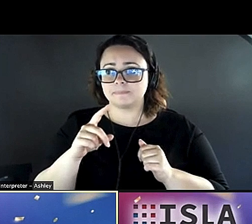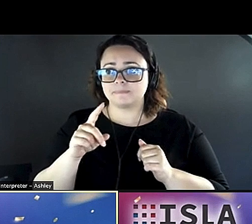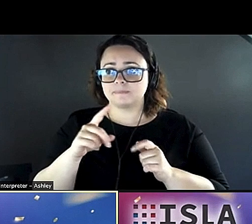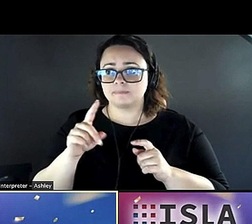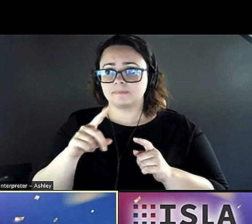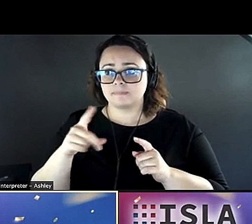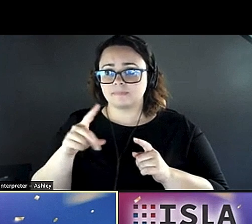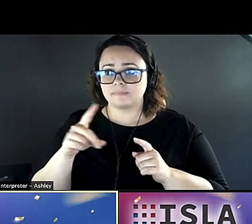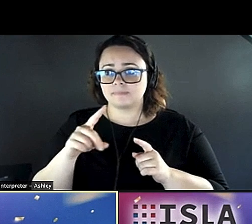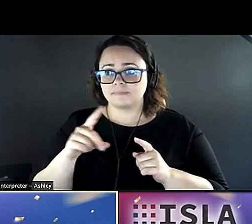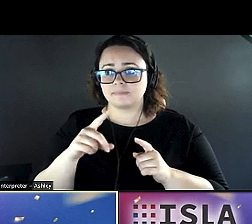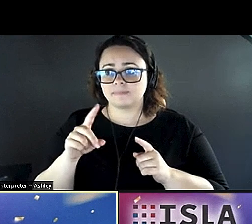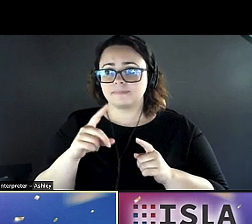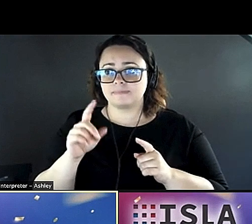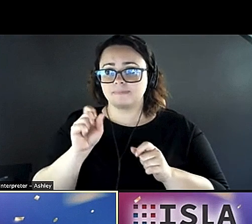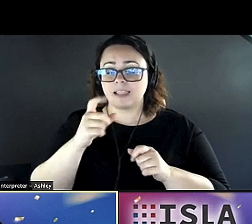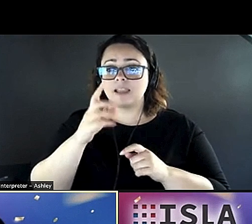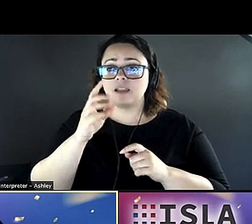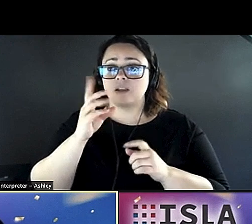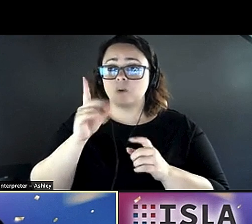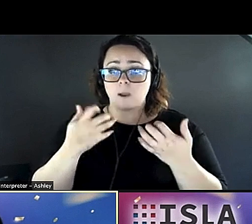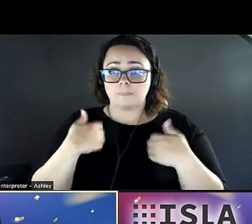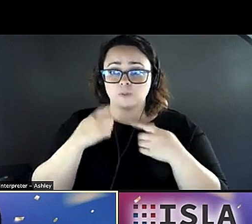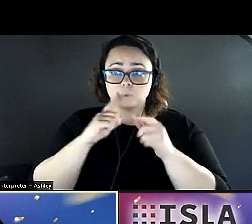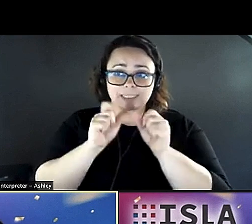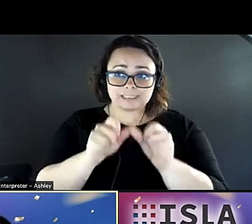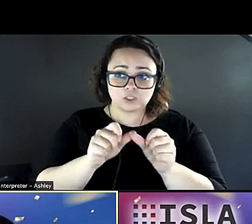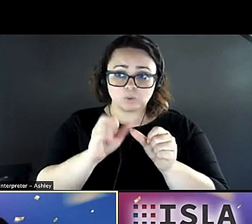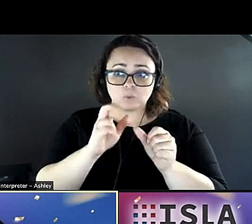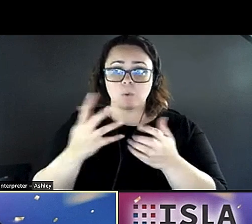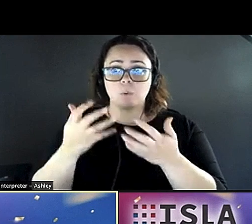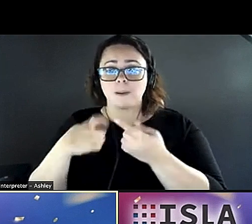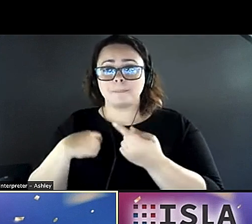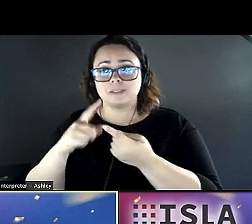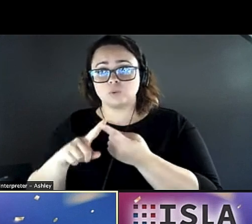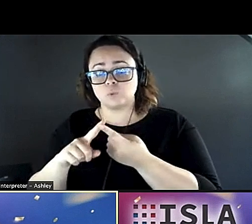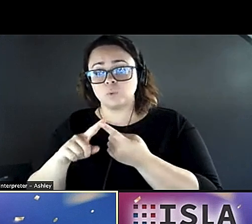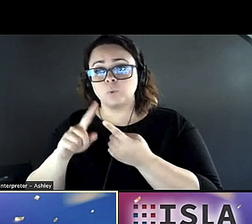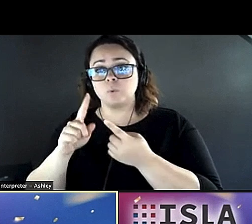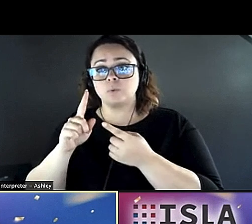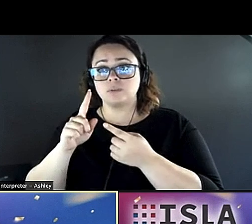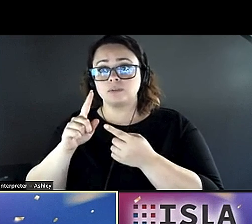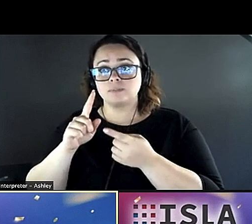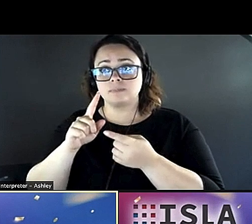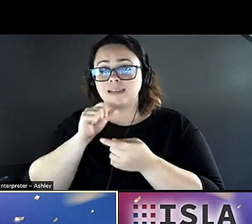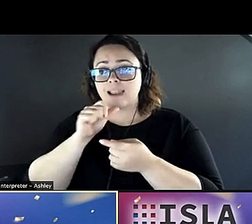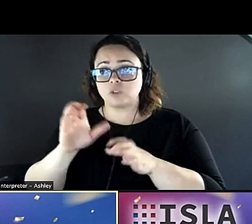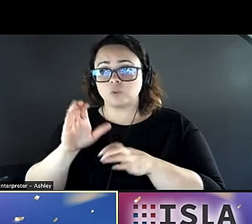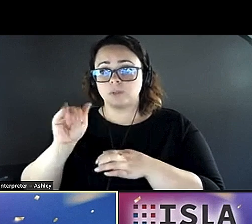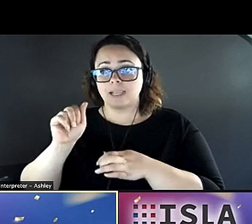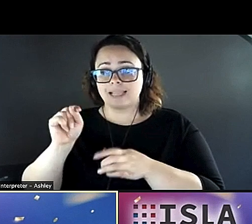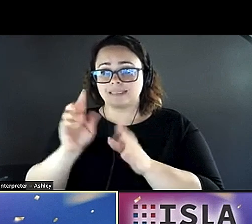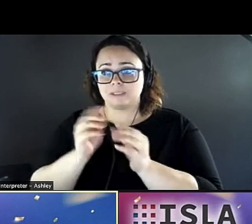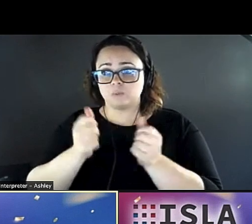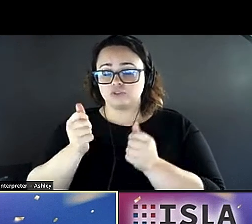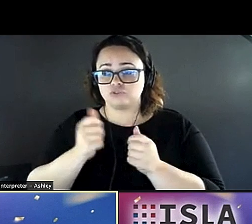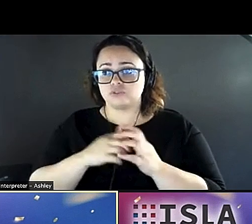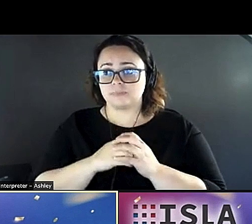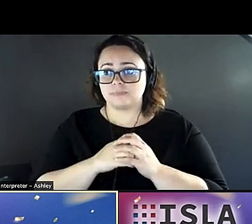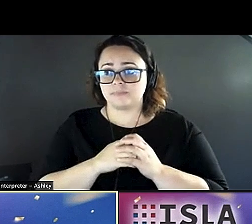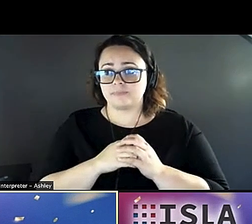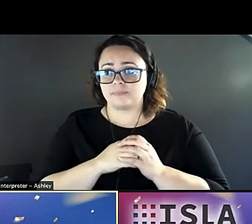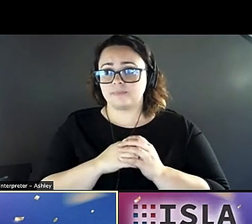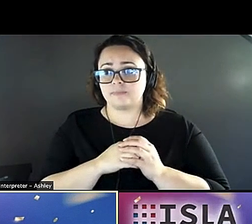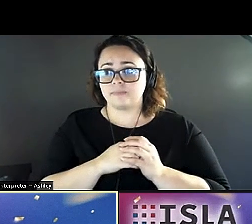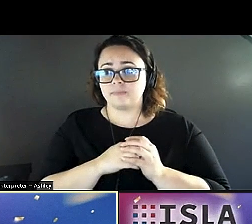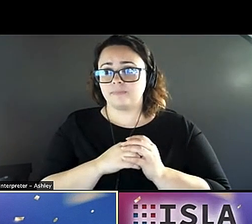to do going forward if I'm allowed to continue. It's a priority for me to see you all grow, learn, and be our future information